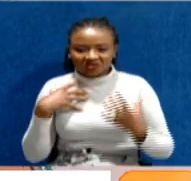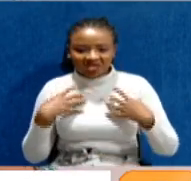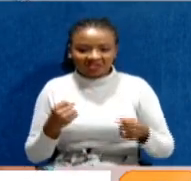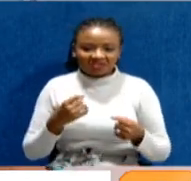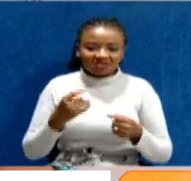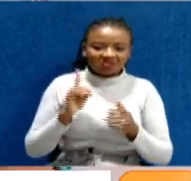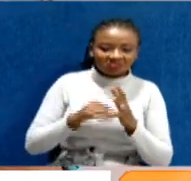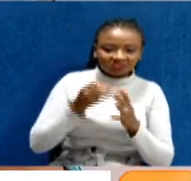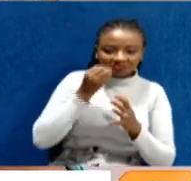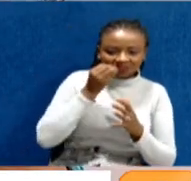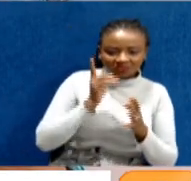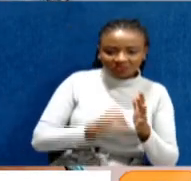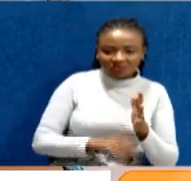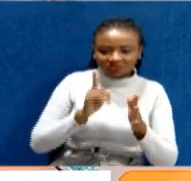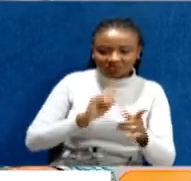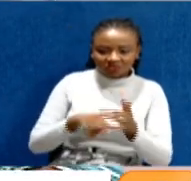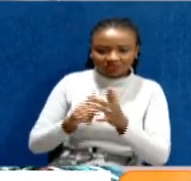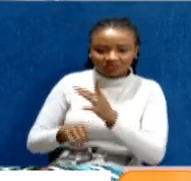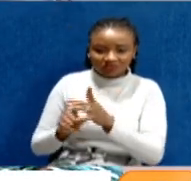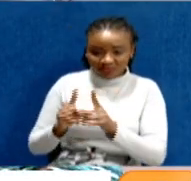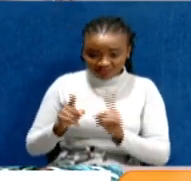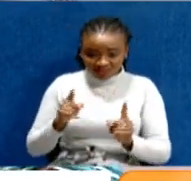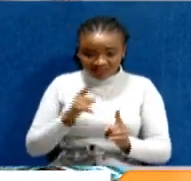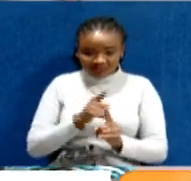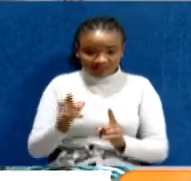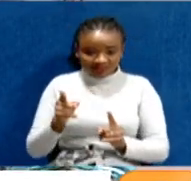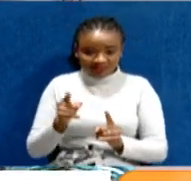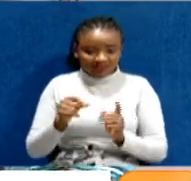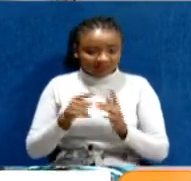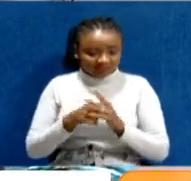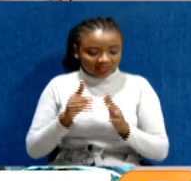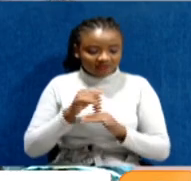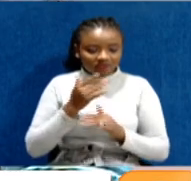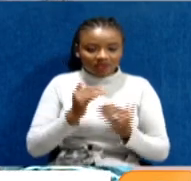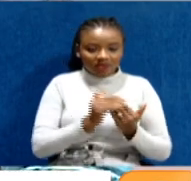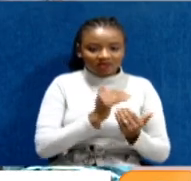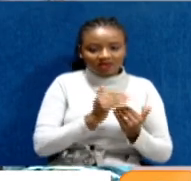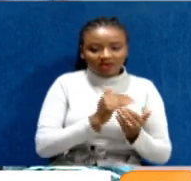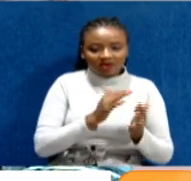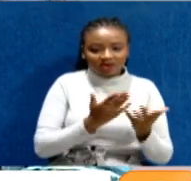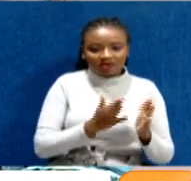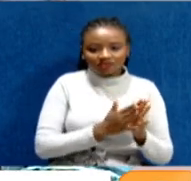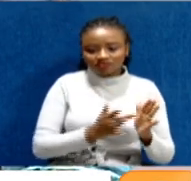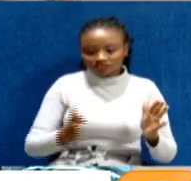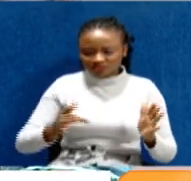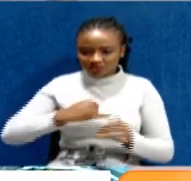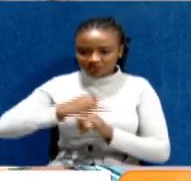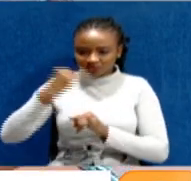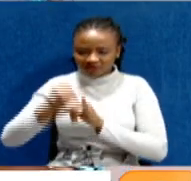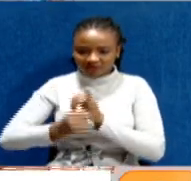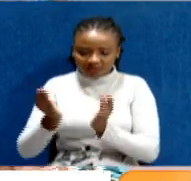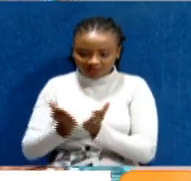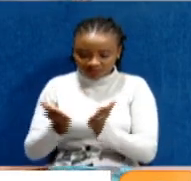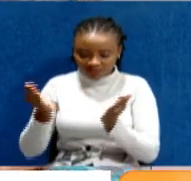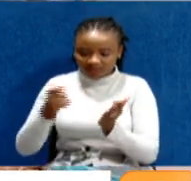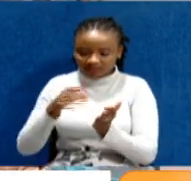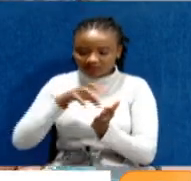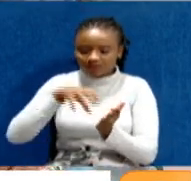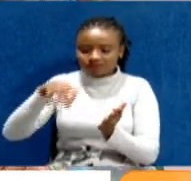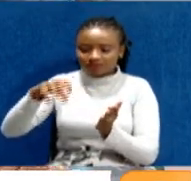what to eat, but that's where it starts, from the rearing, from yeah. the farming, yeah. to the end product, what you get, what you're eating today.